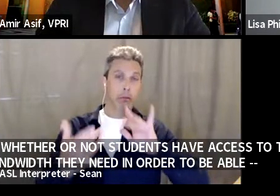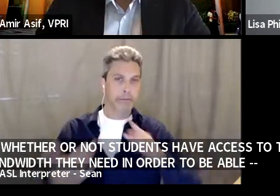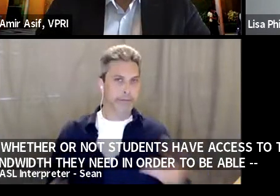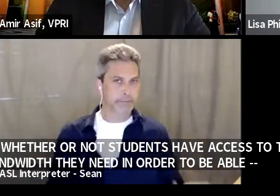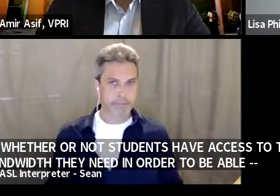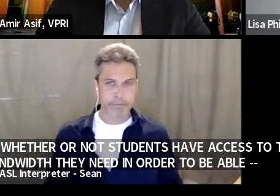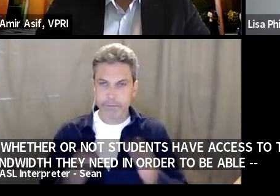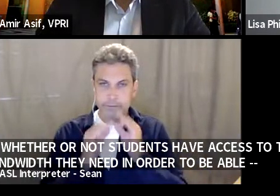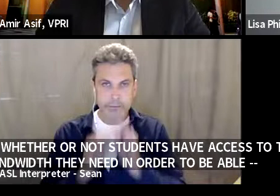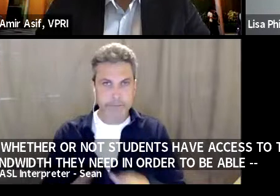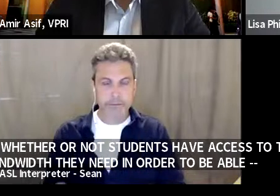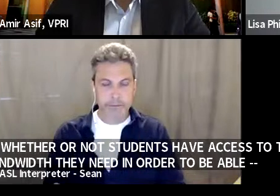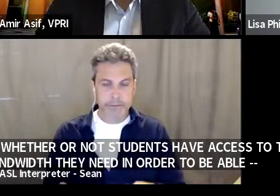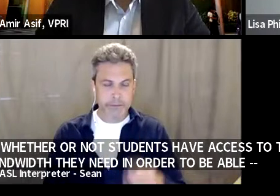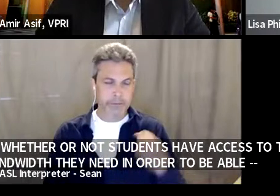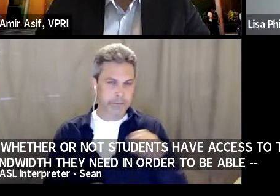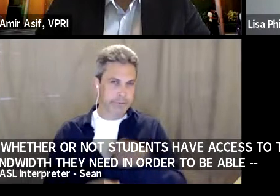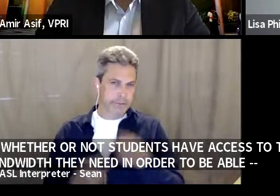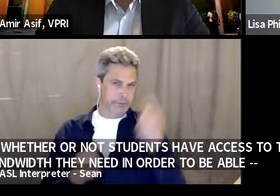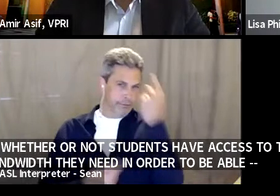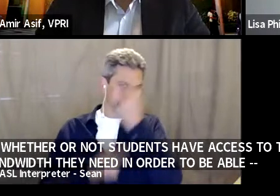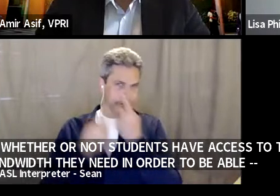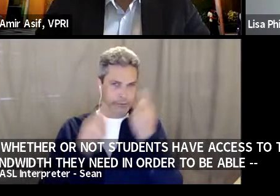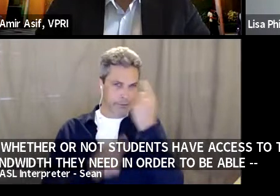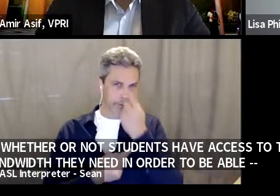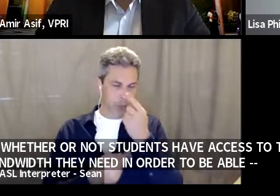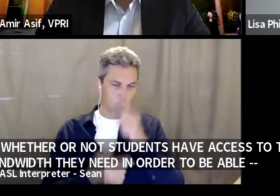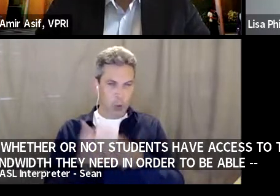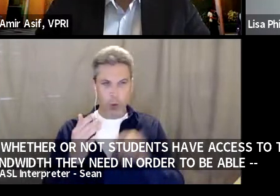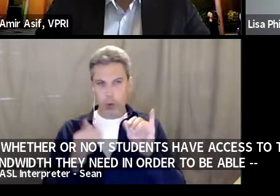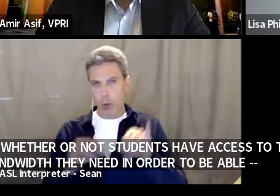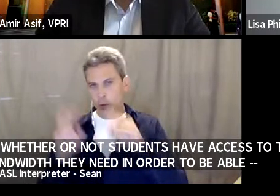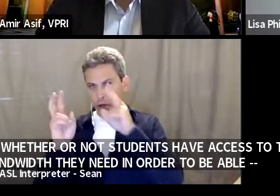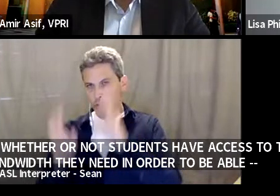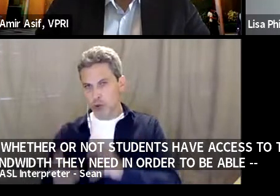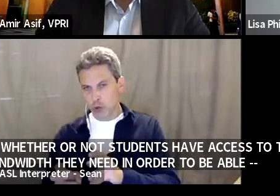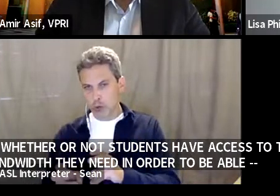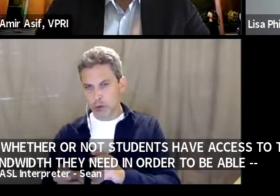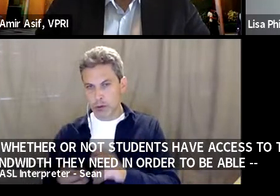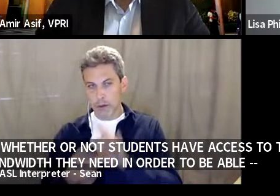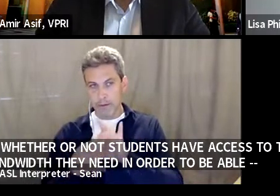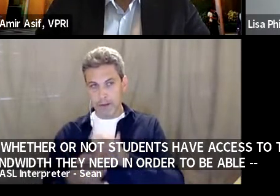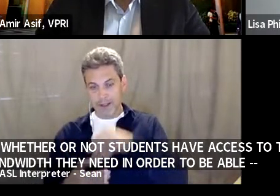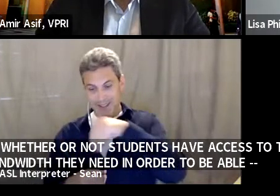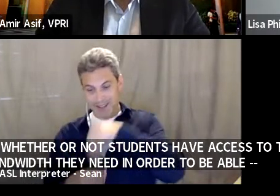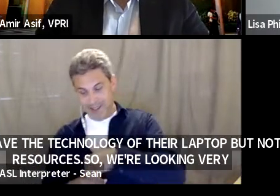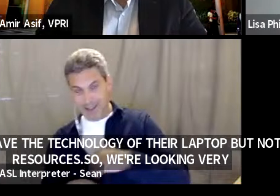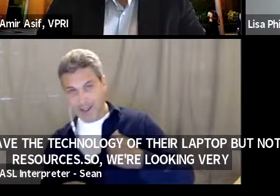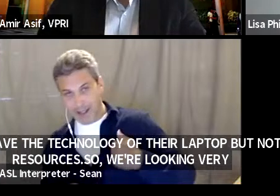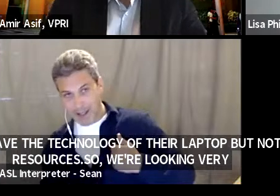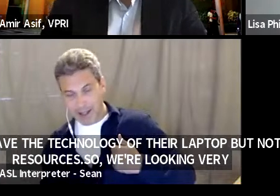very carefully about those issues, both domestically and internationally.